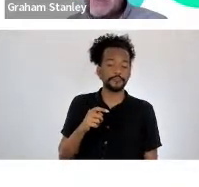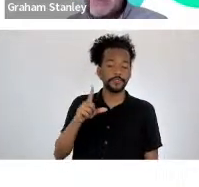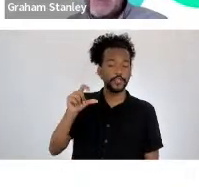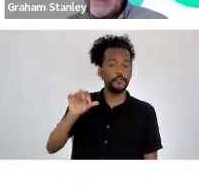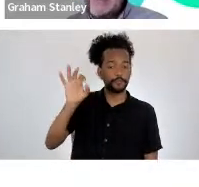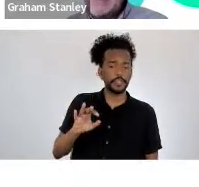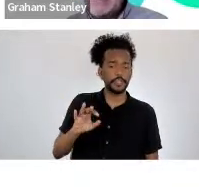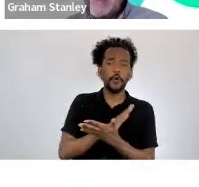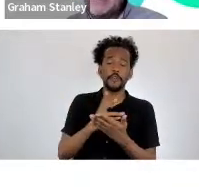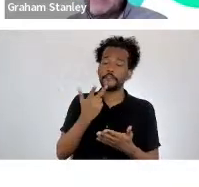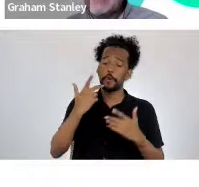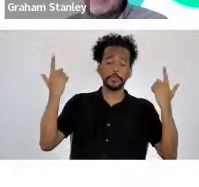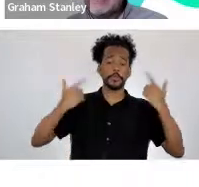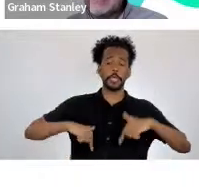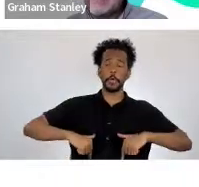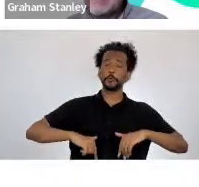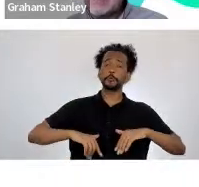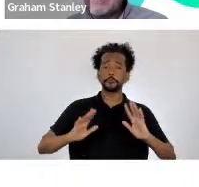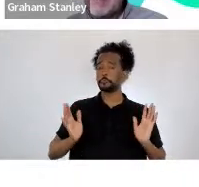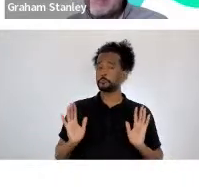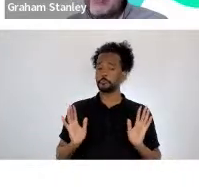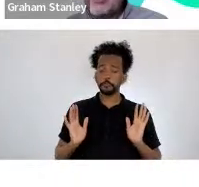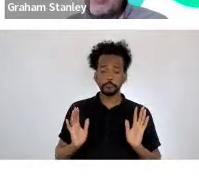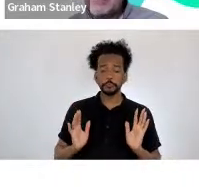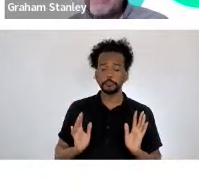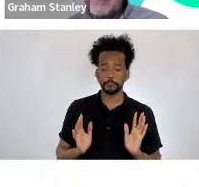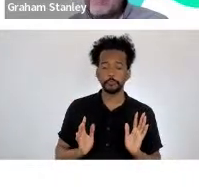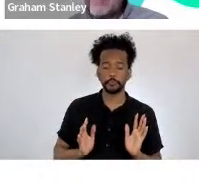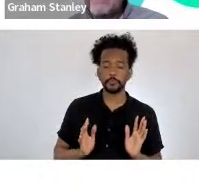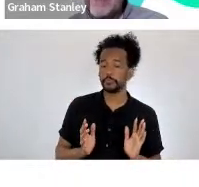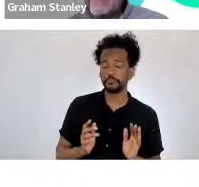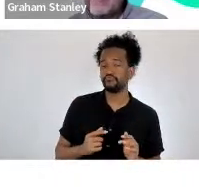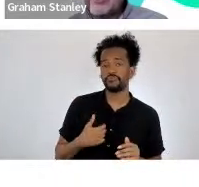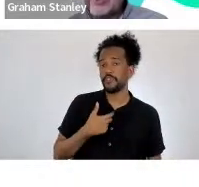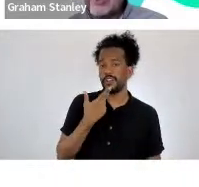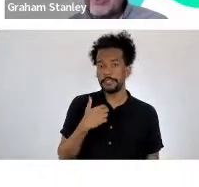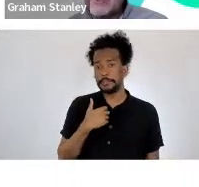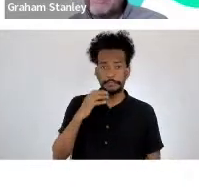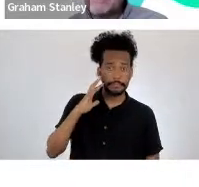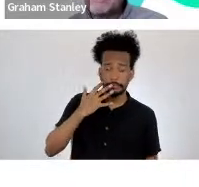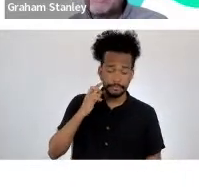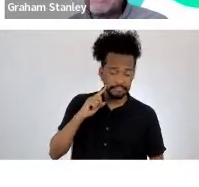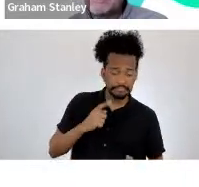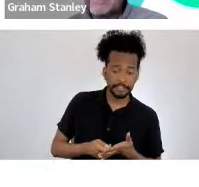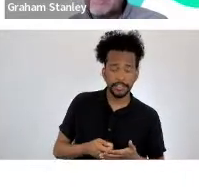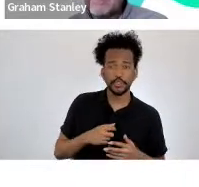21%, indicating some uncertainty about the enduring value of language learning.